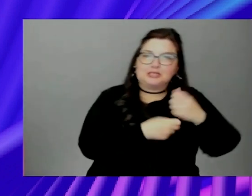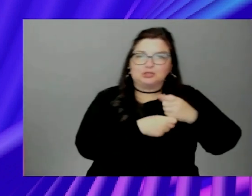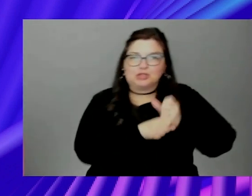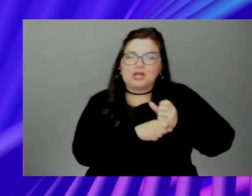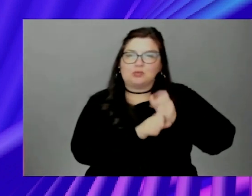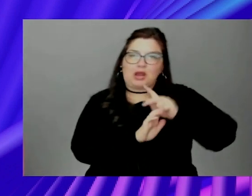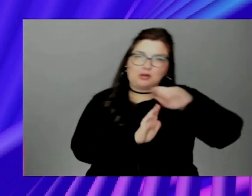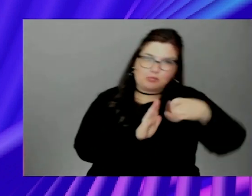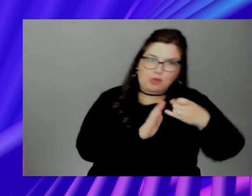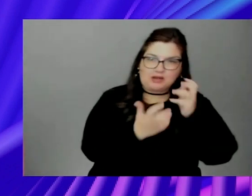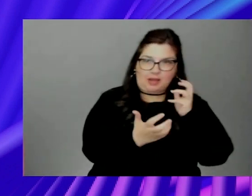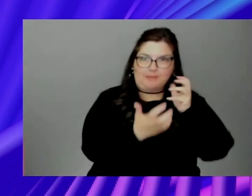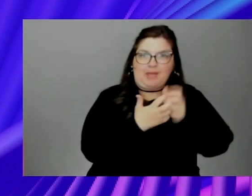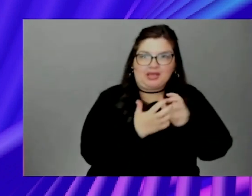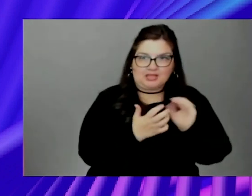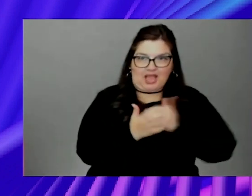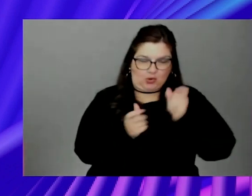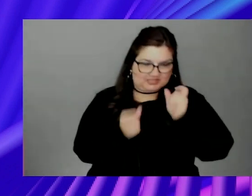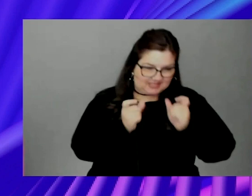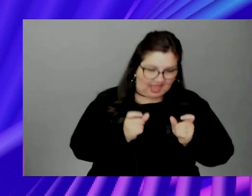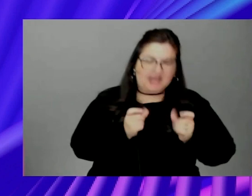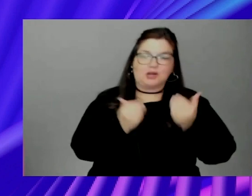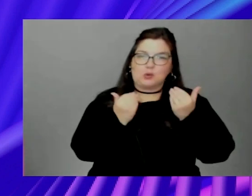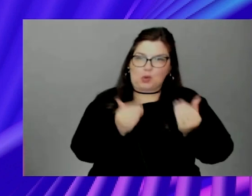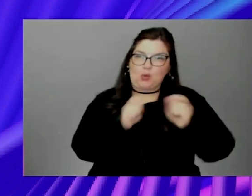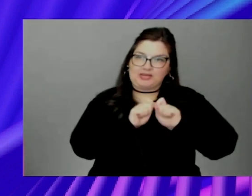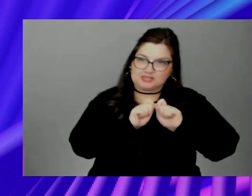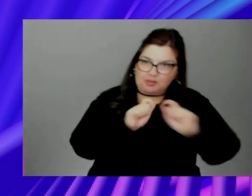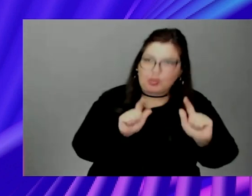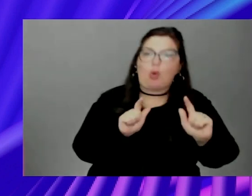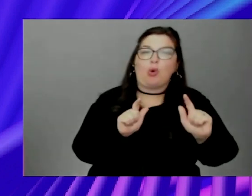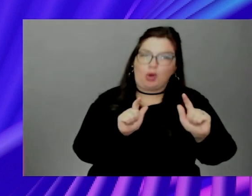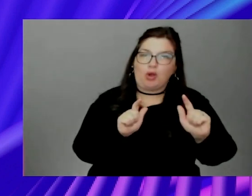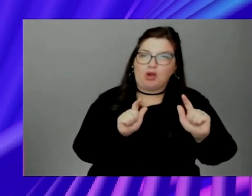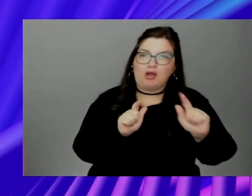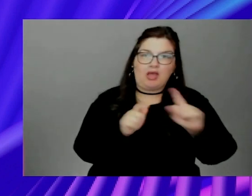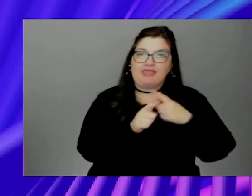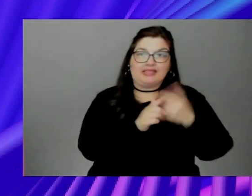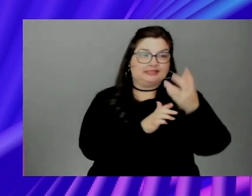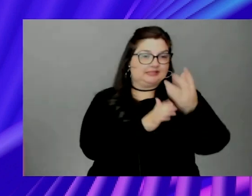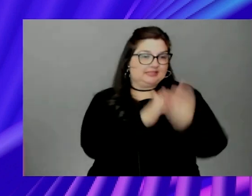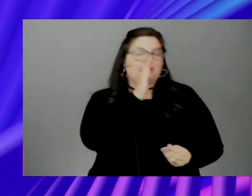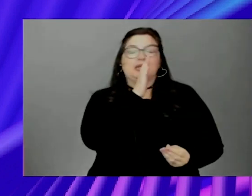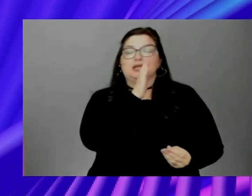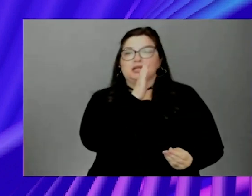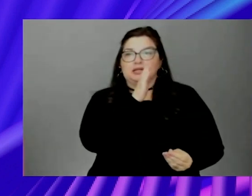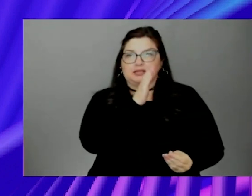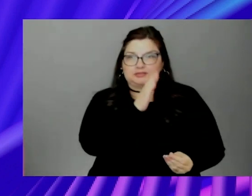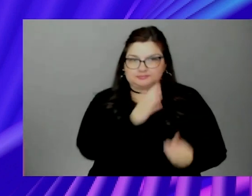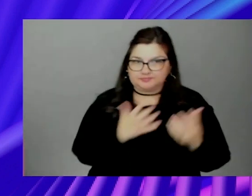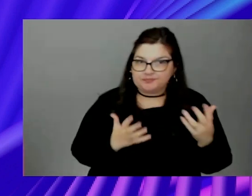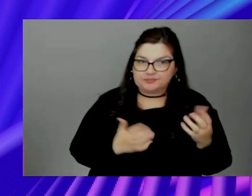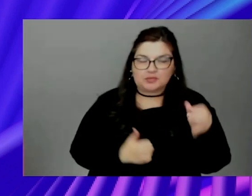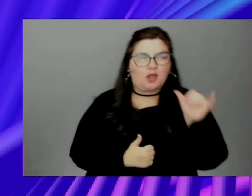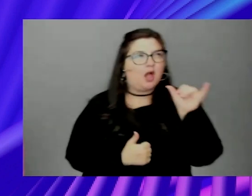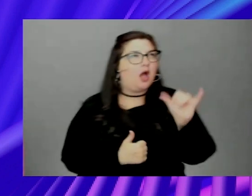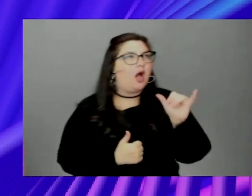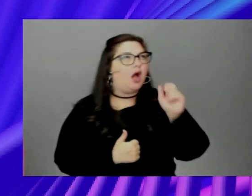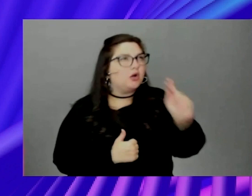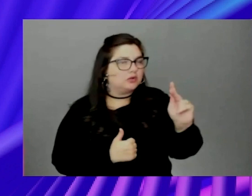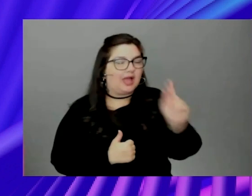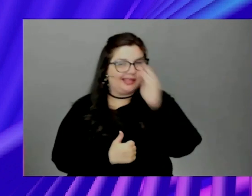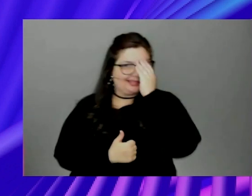matching our settings. We're going to deploy that, and then it's just going to disappear from you. It's just a side effect. Now, this will take a little while to